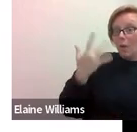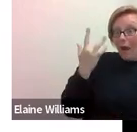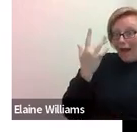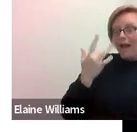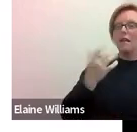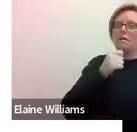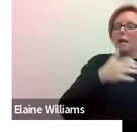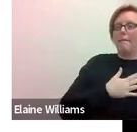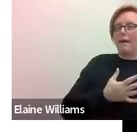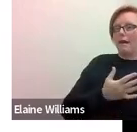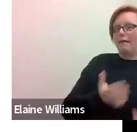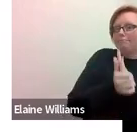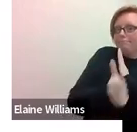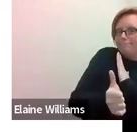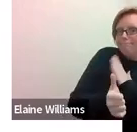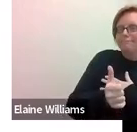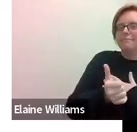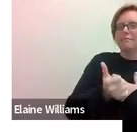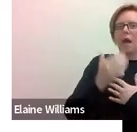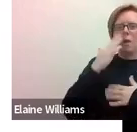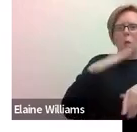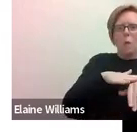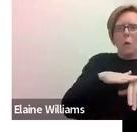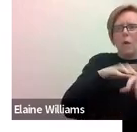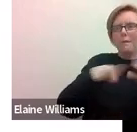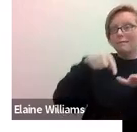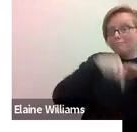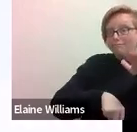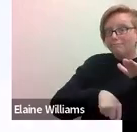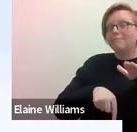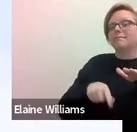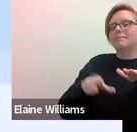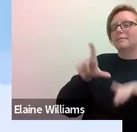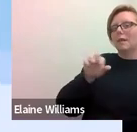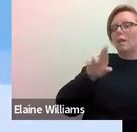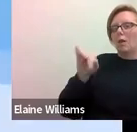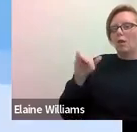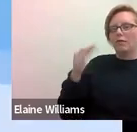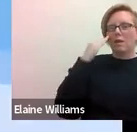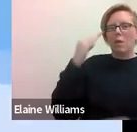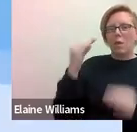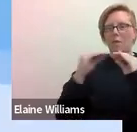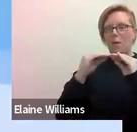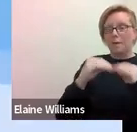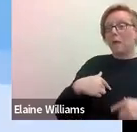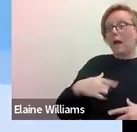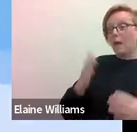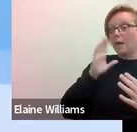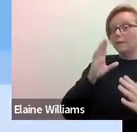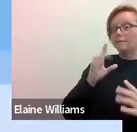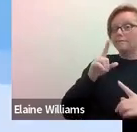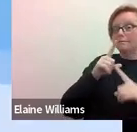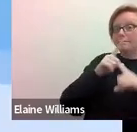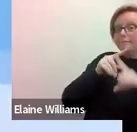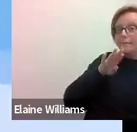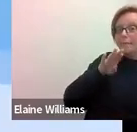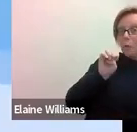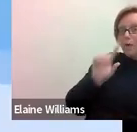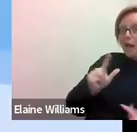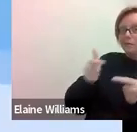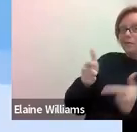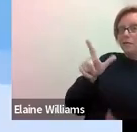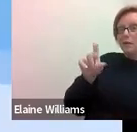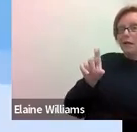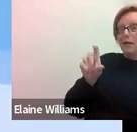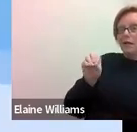I can speak with any comfort. So Lori, you want to come on and I'm going to put myself on mute and let you do your thing.